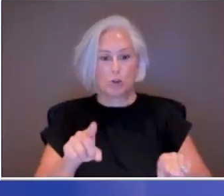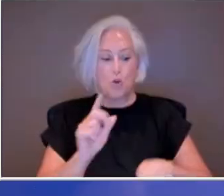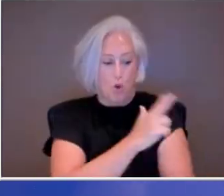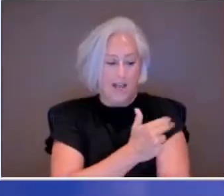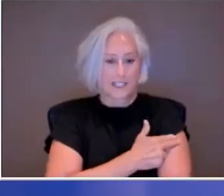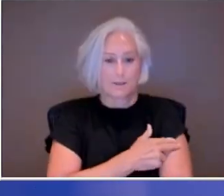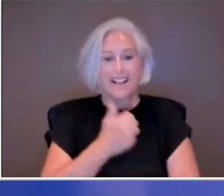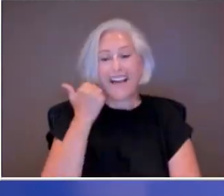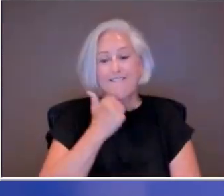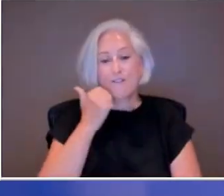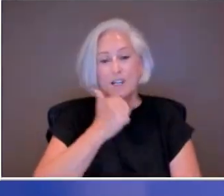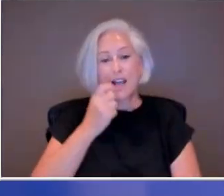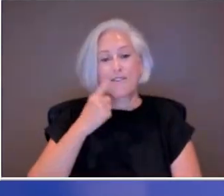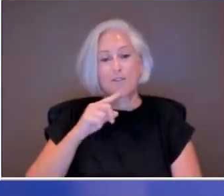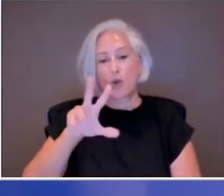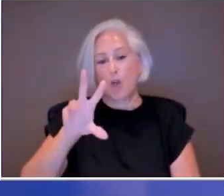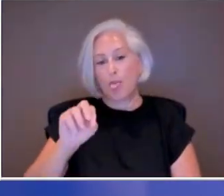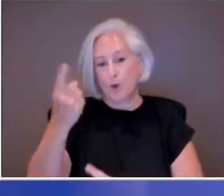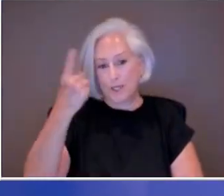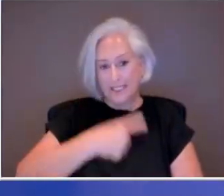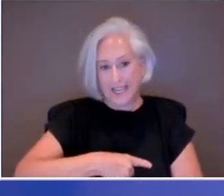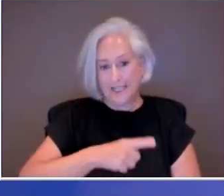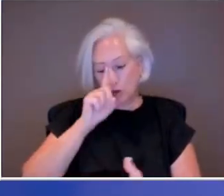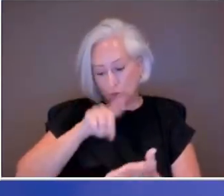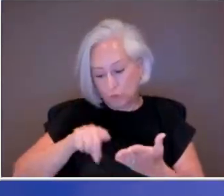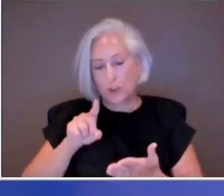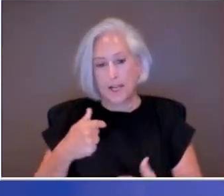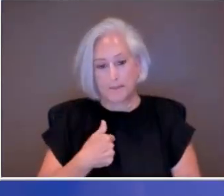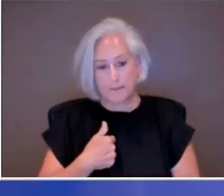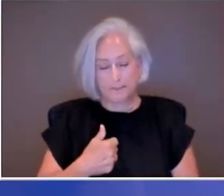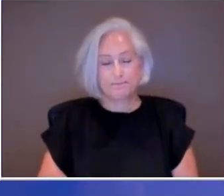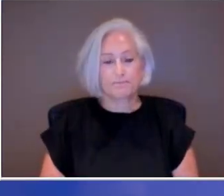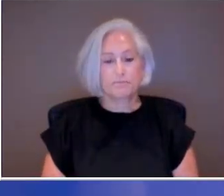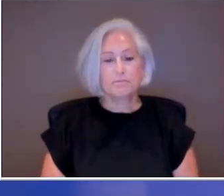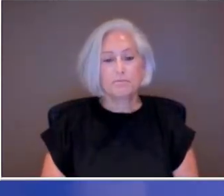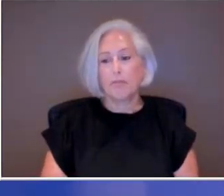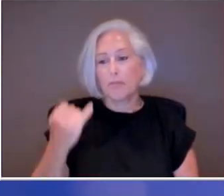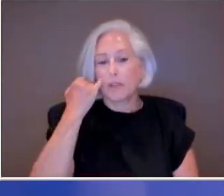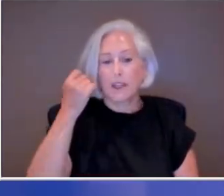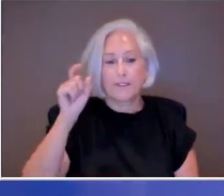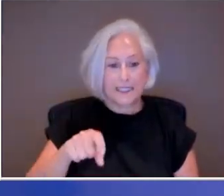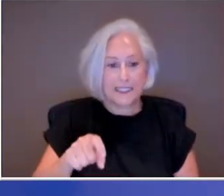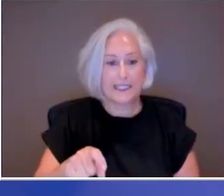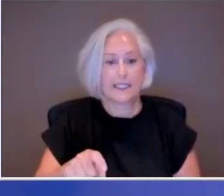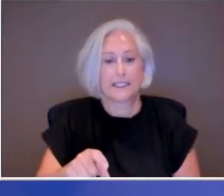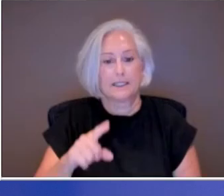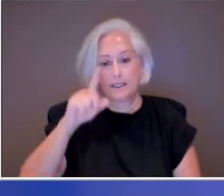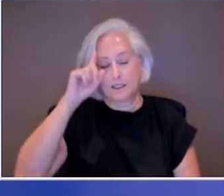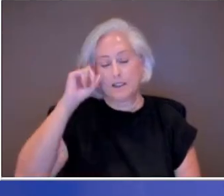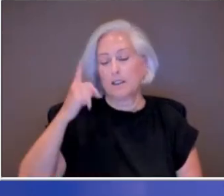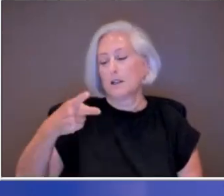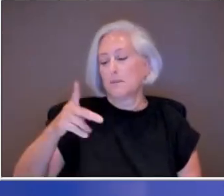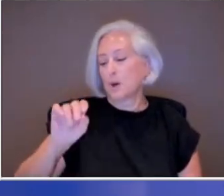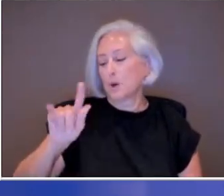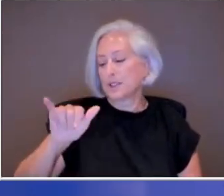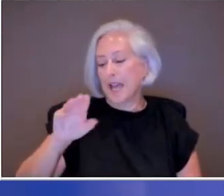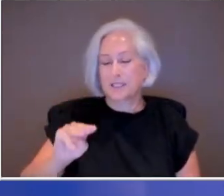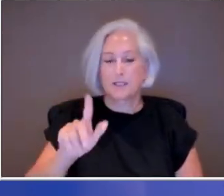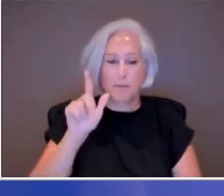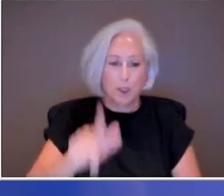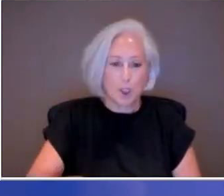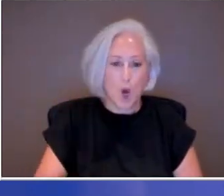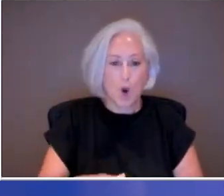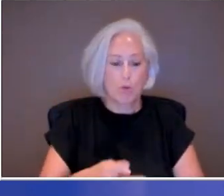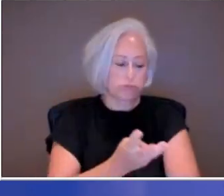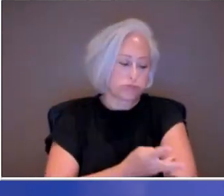days to get checked on. And if I needed, if my potassium was low, I'd get an IV. So you